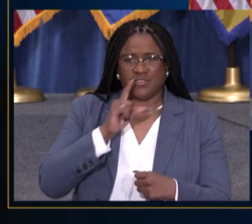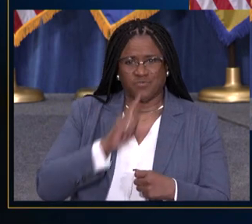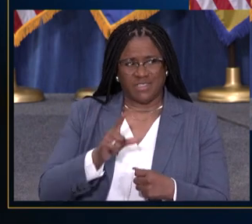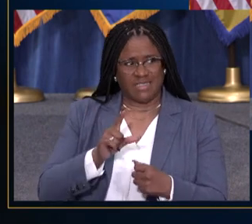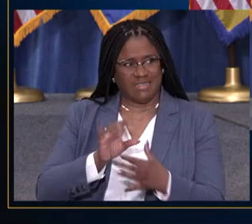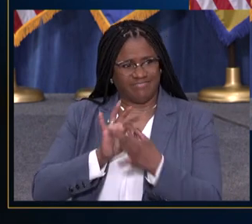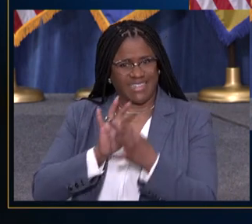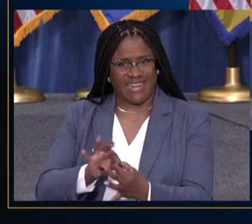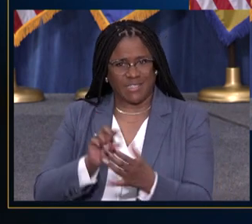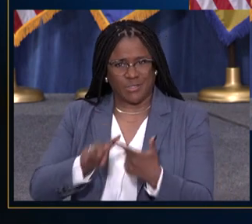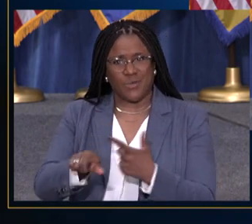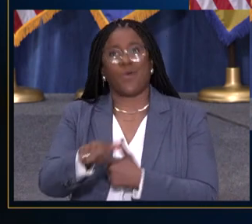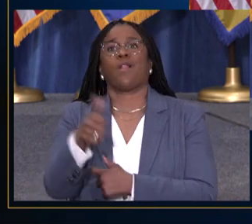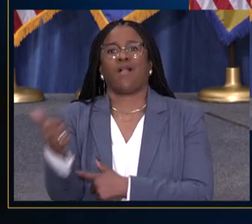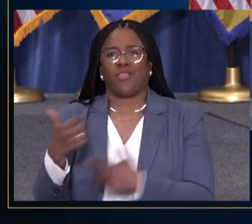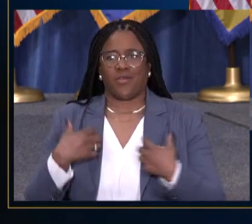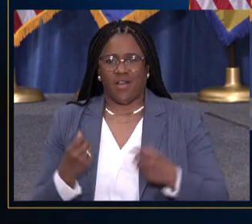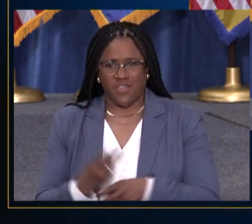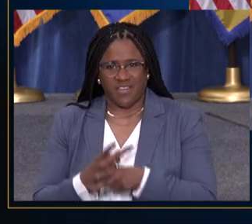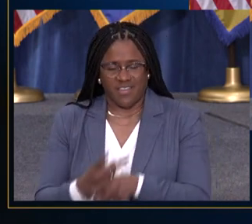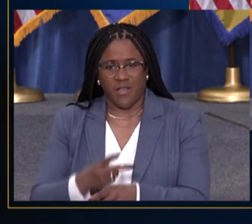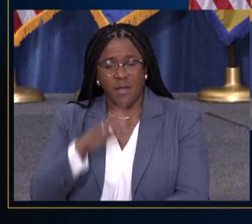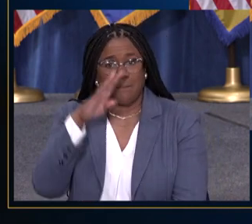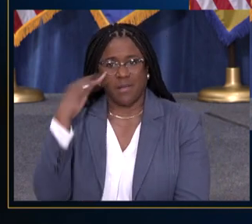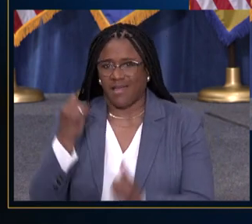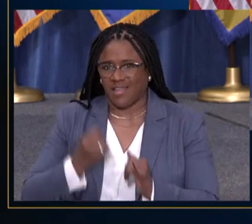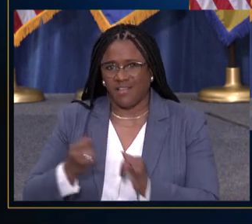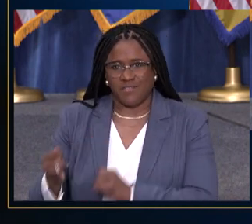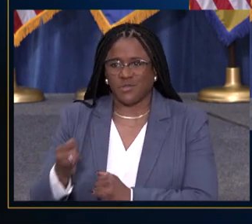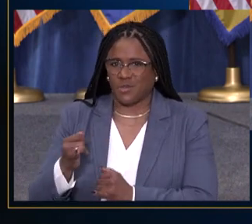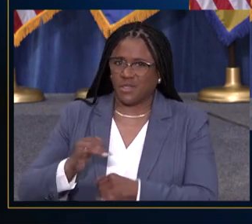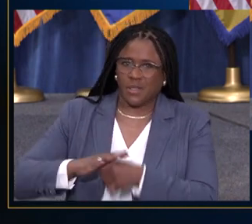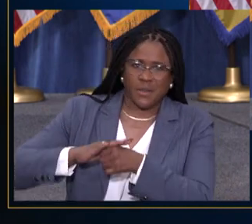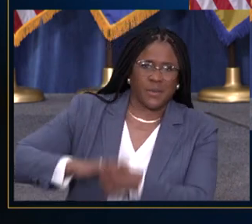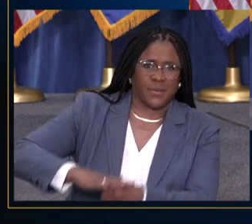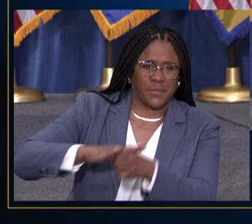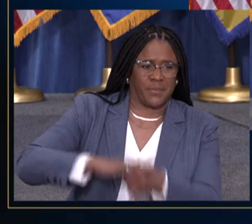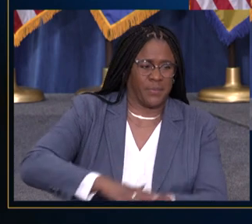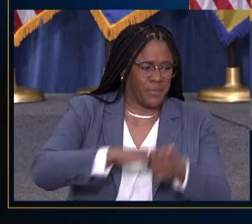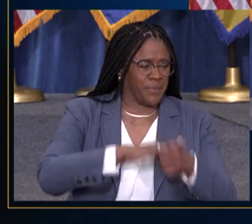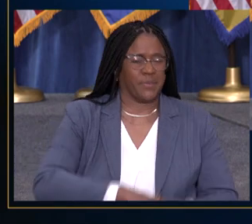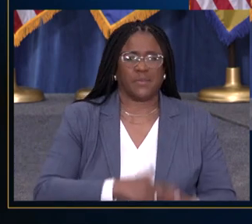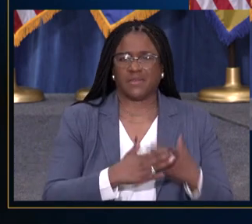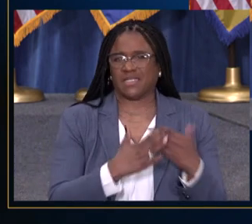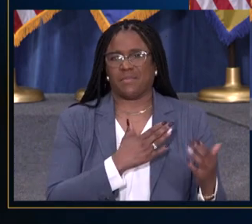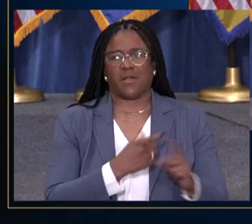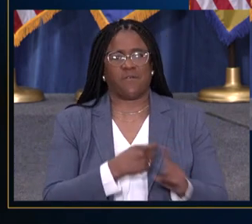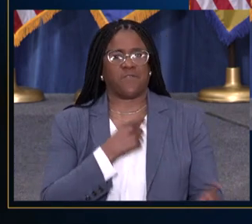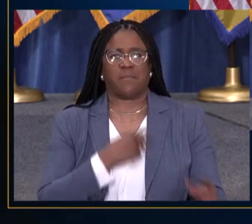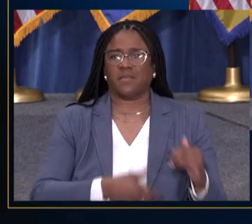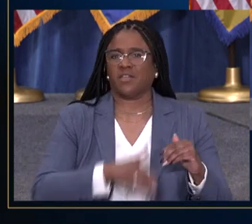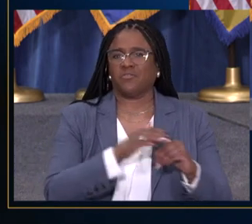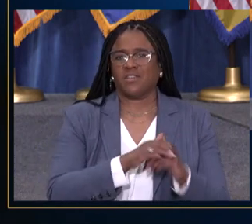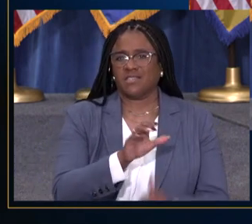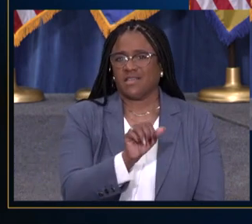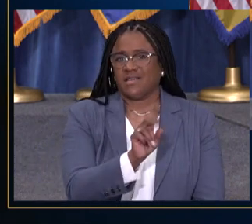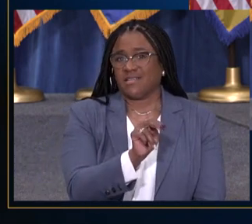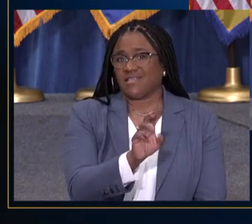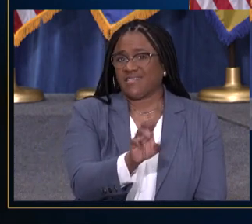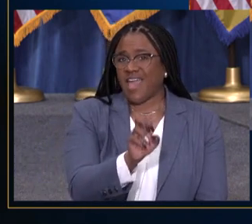aspects of healthcare. Black individuals face disparities across the healthcare spectrum, from increased cancer outcomes